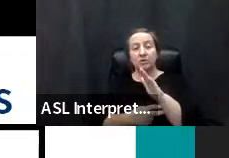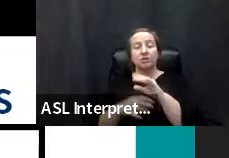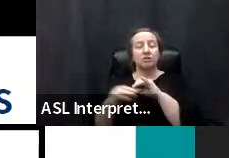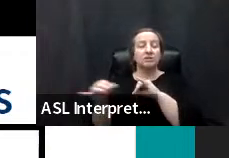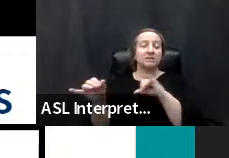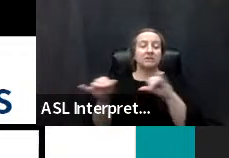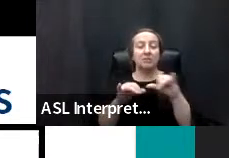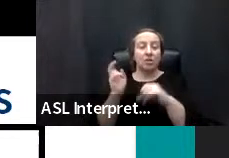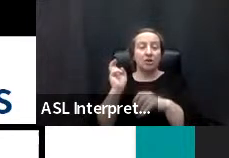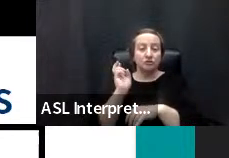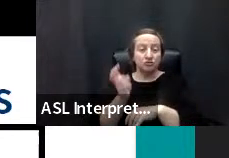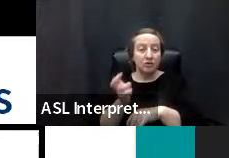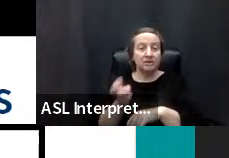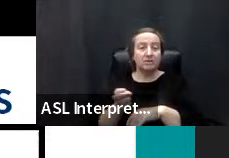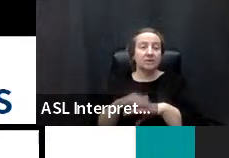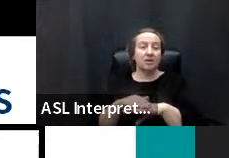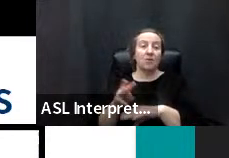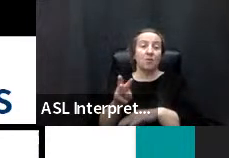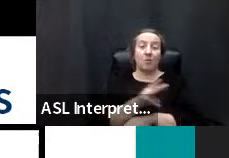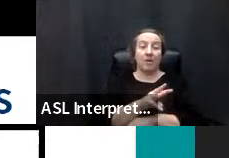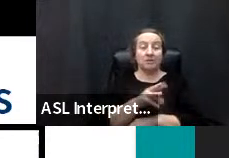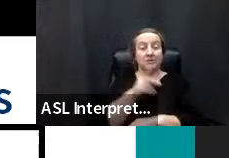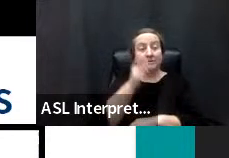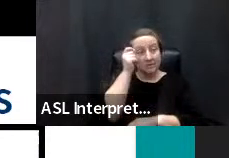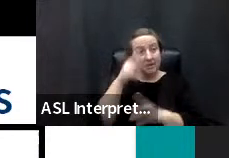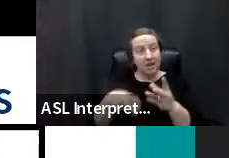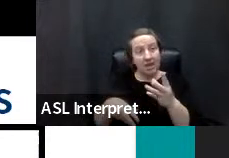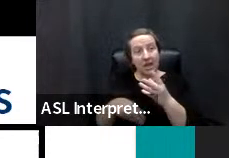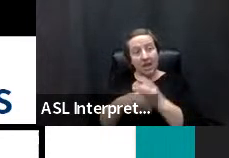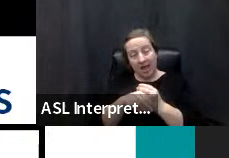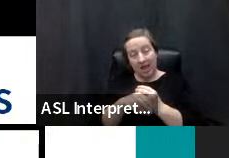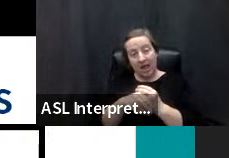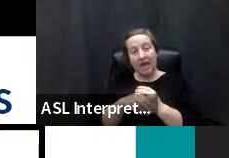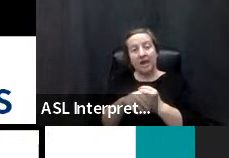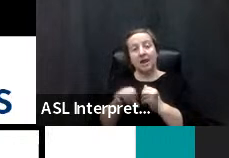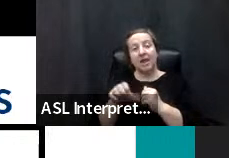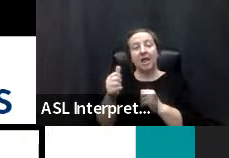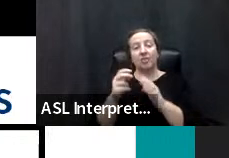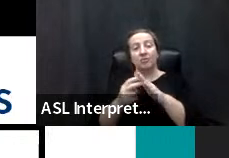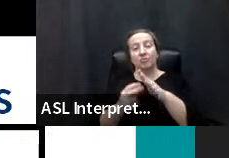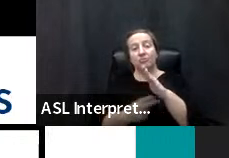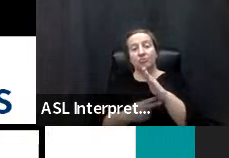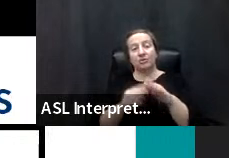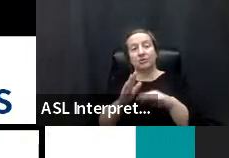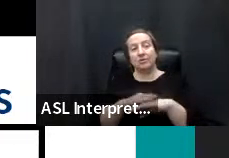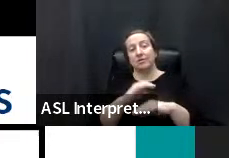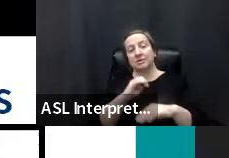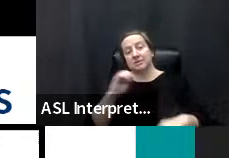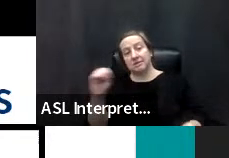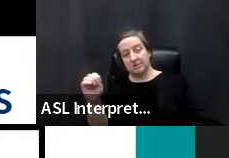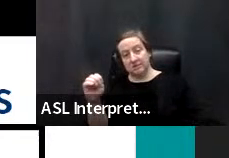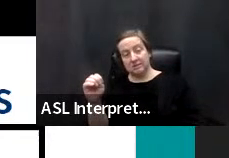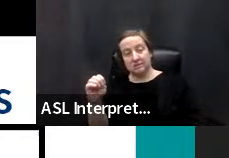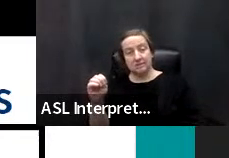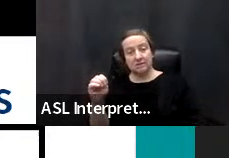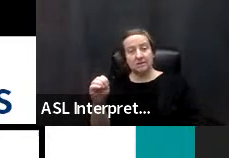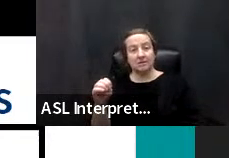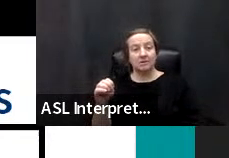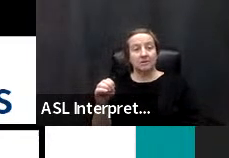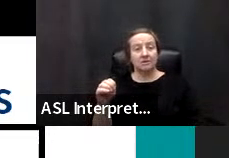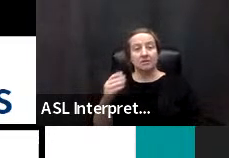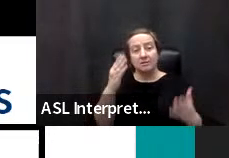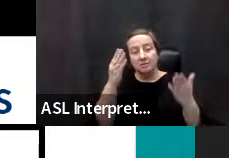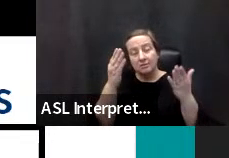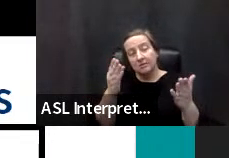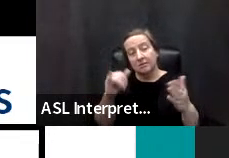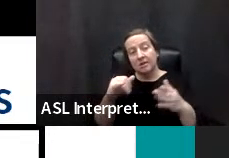transit on the west side, but it adds an arterial bridge on the east side and suggests that